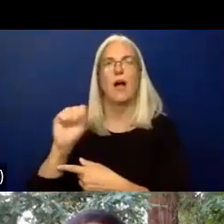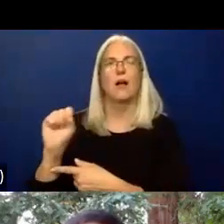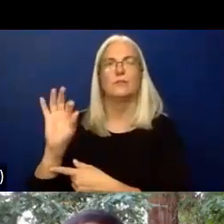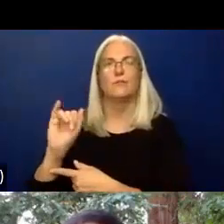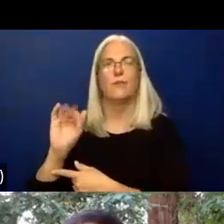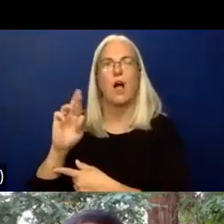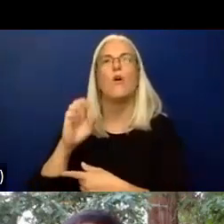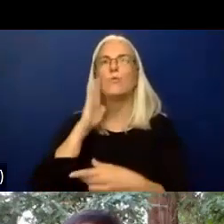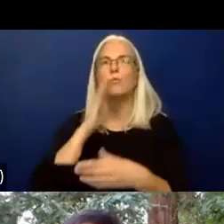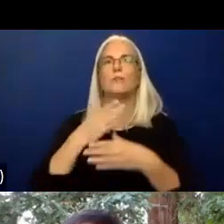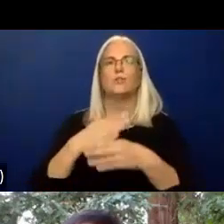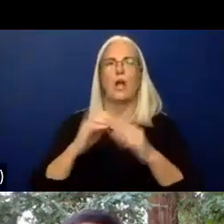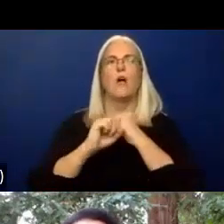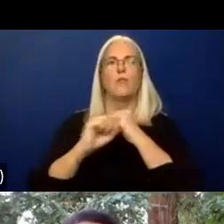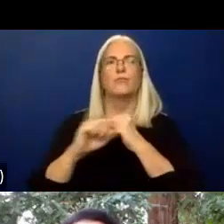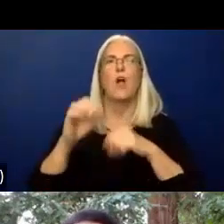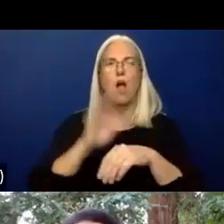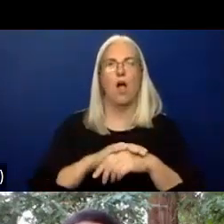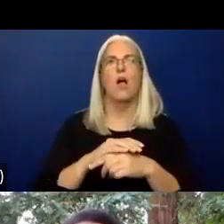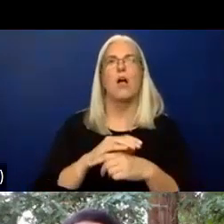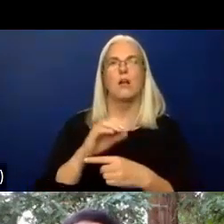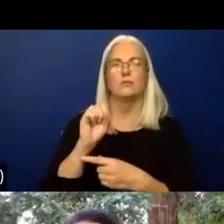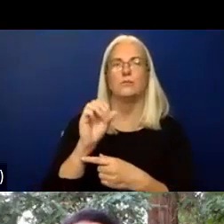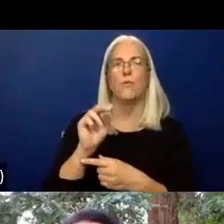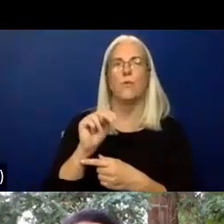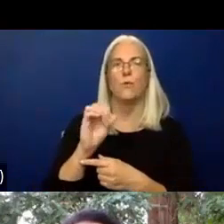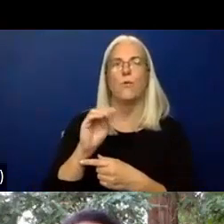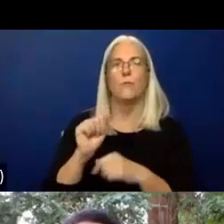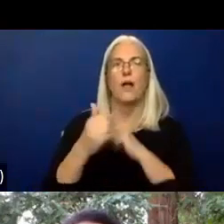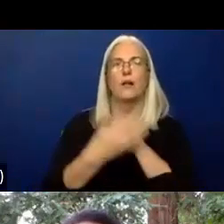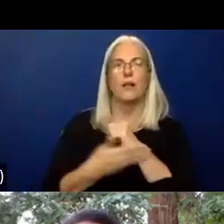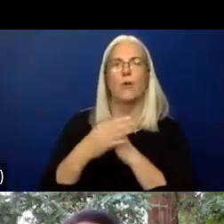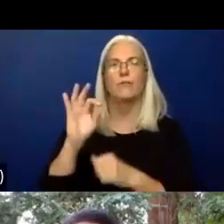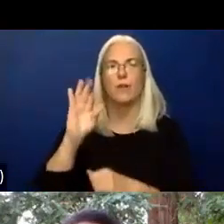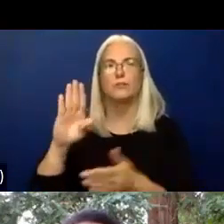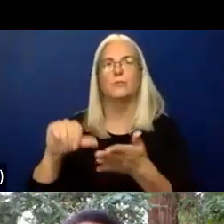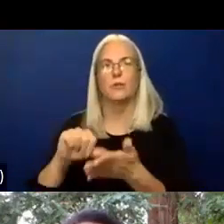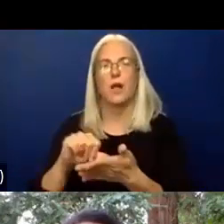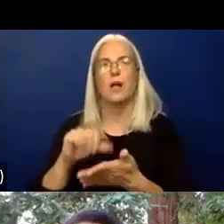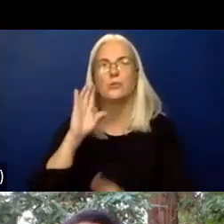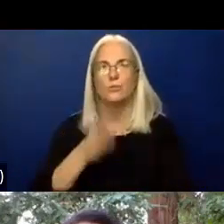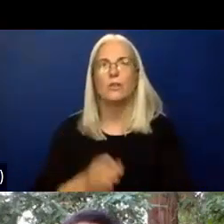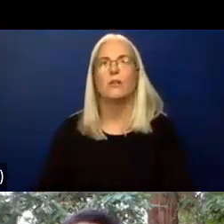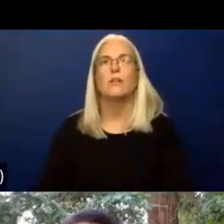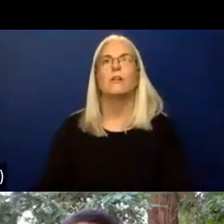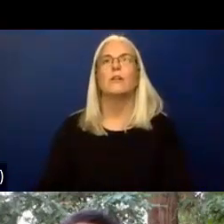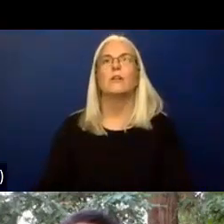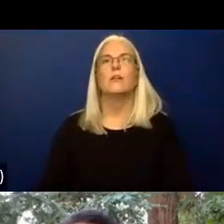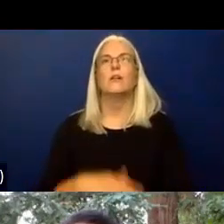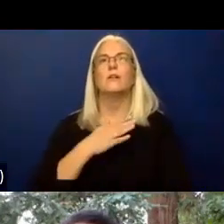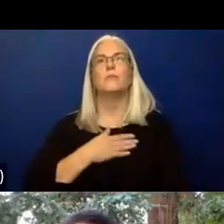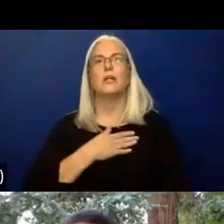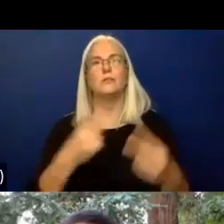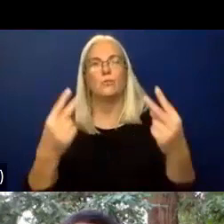of Sonoma Facebook page. We also invite you then to rejoin us on Monday at 5 p.m. for another one of our joint